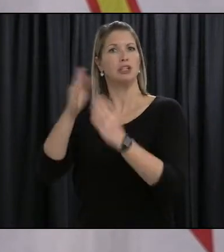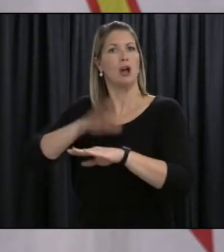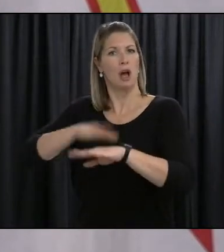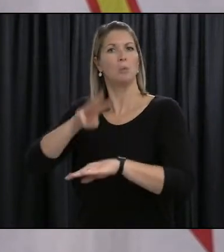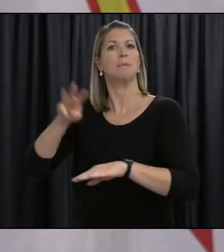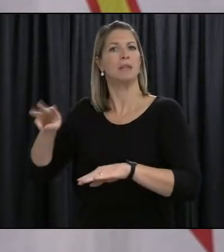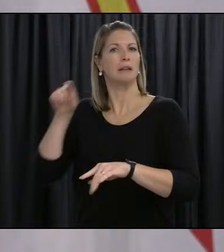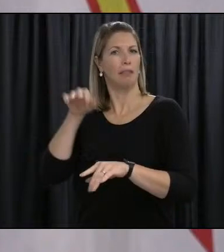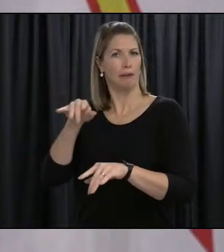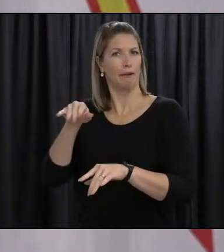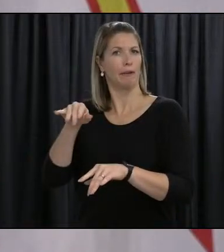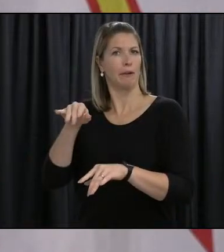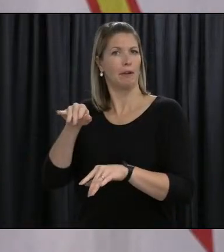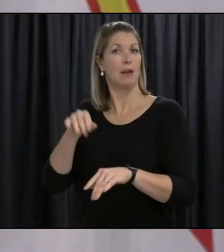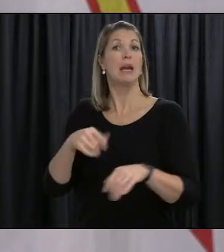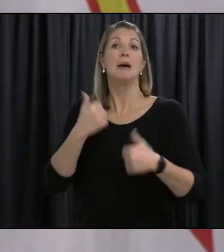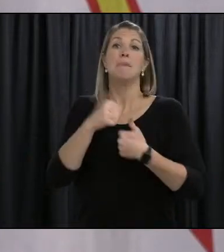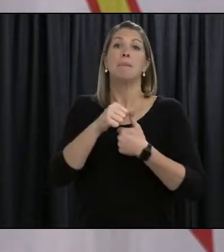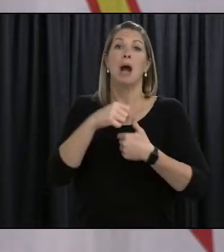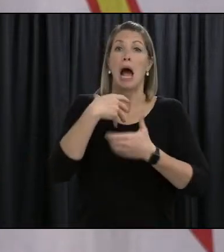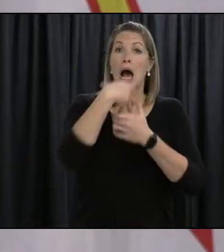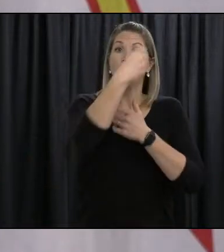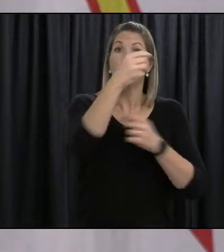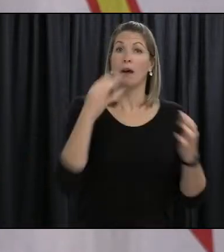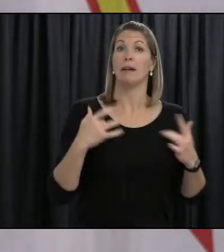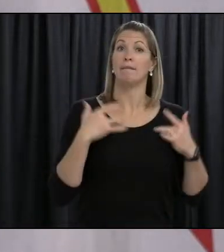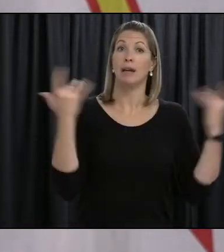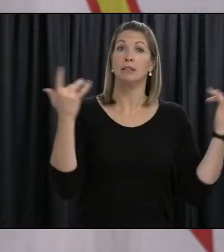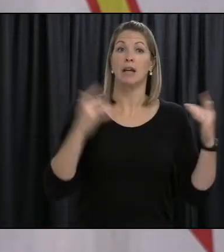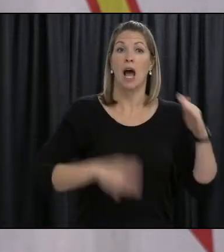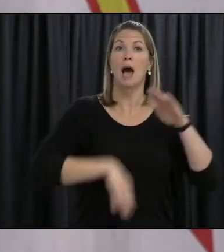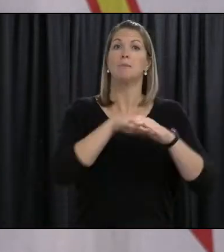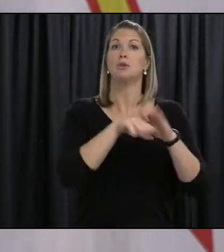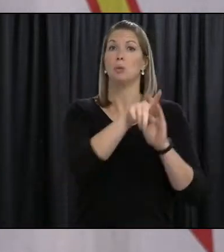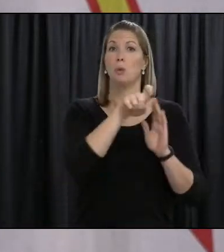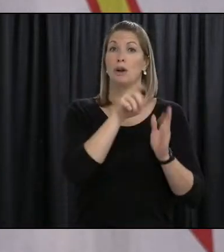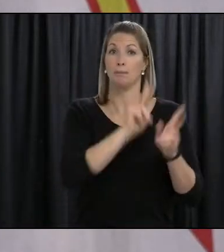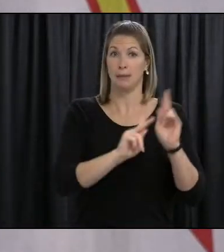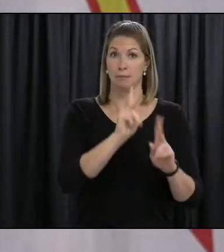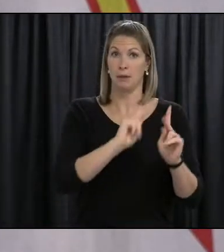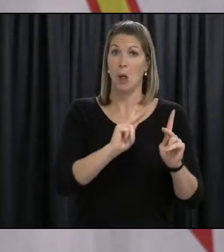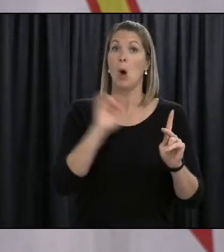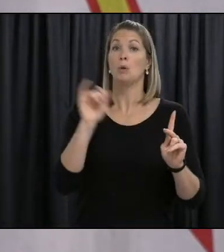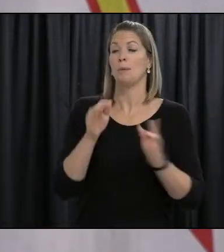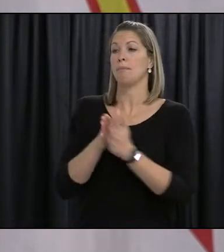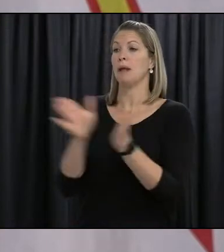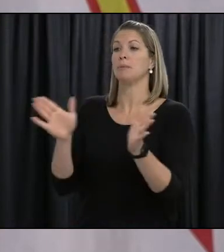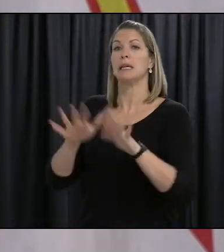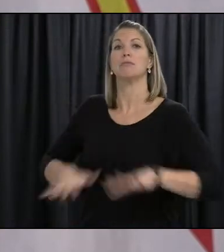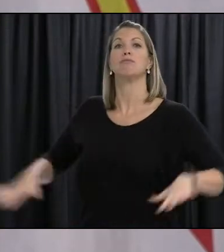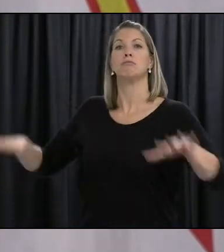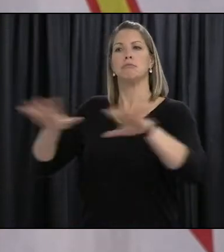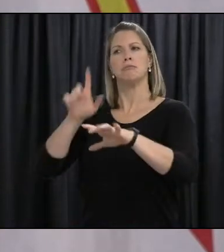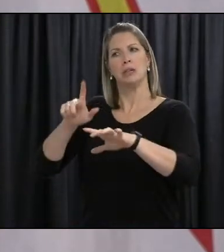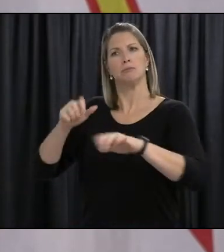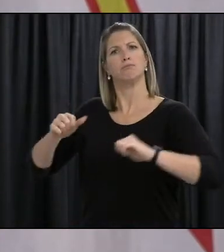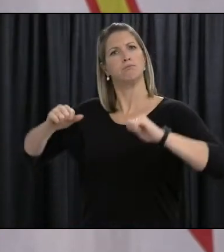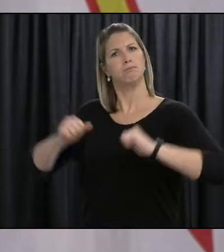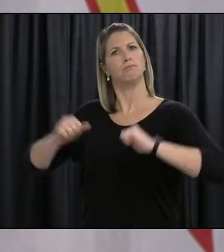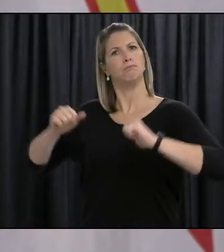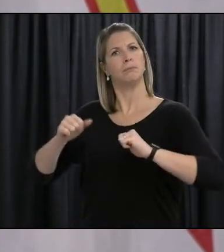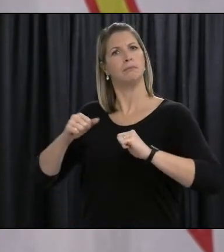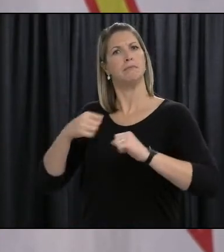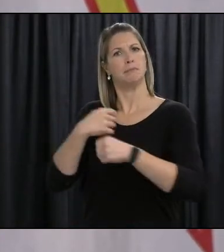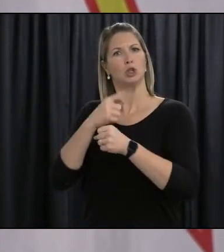activities are reminded of the 100 people maximum for outdoor events and must ensure public spaces can accommodate attendees by allowing at least